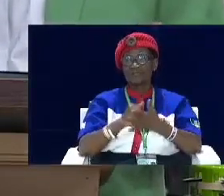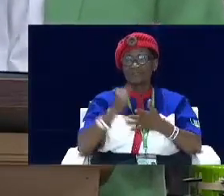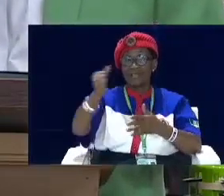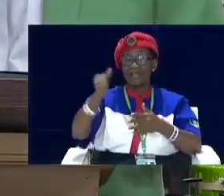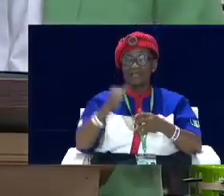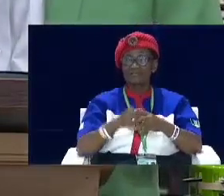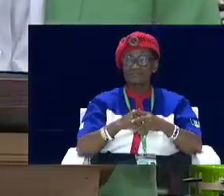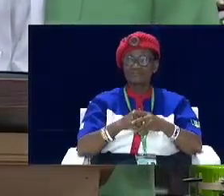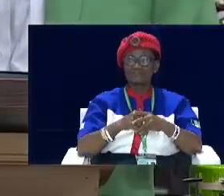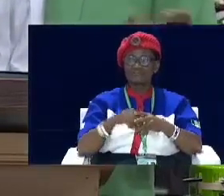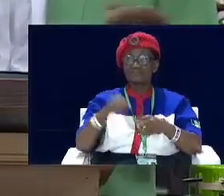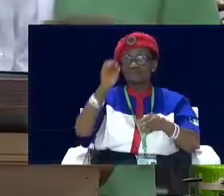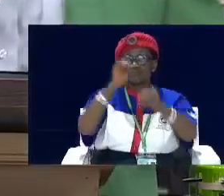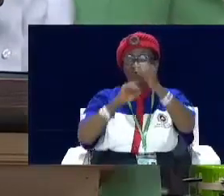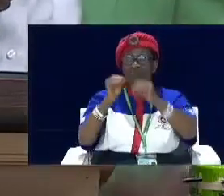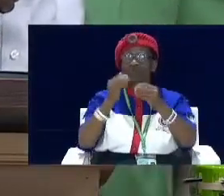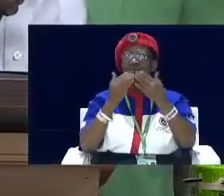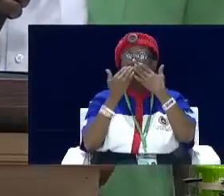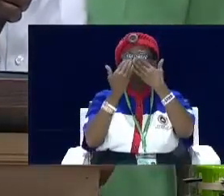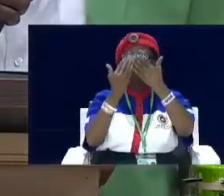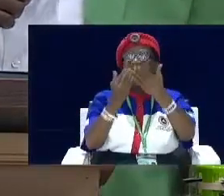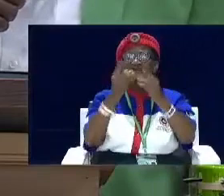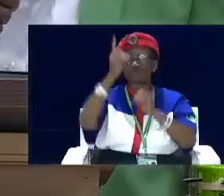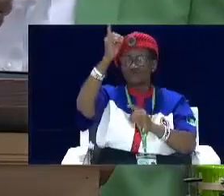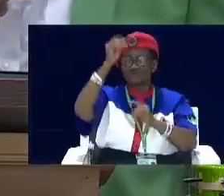Oh, thank you, Father.